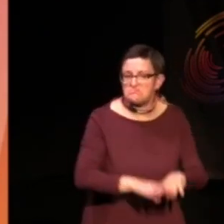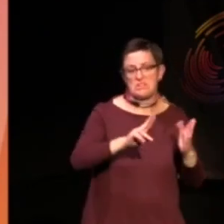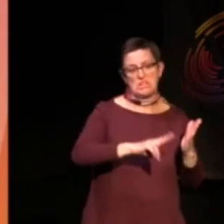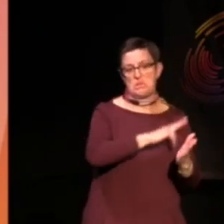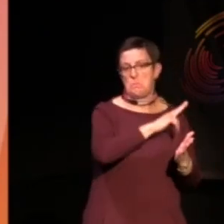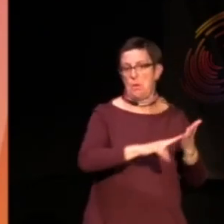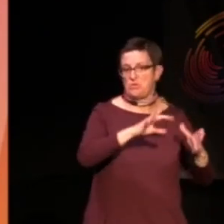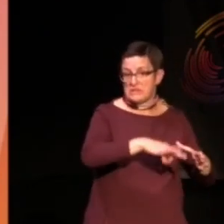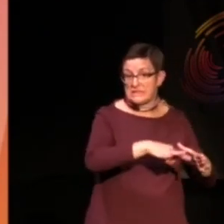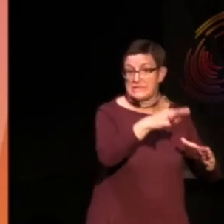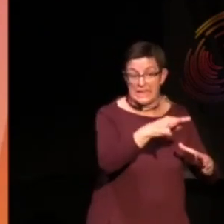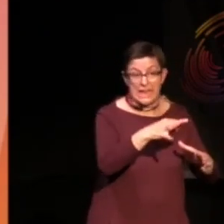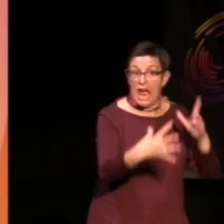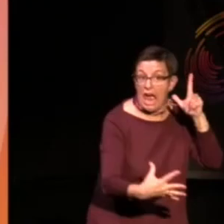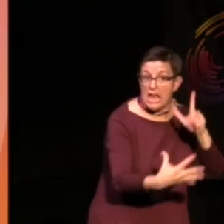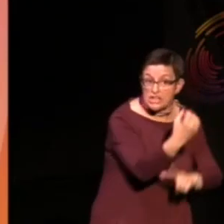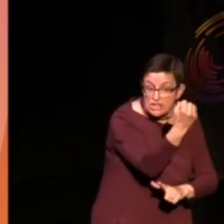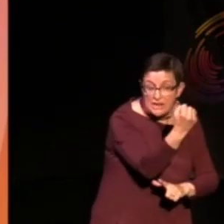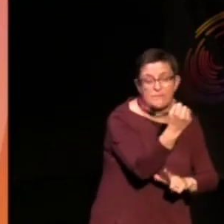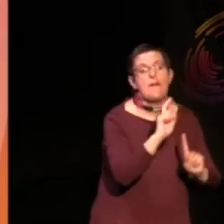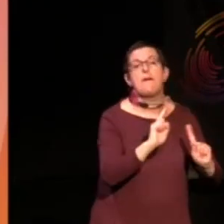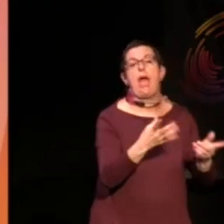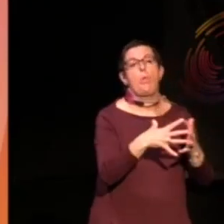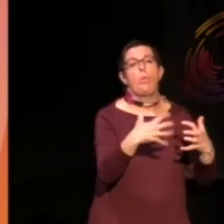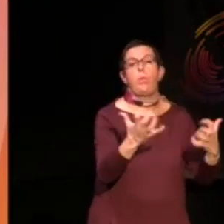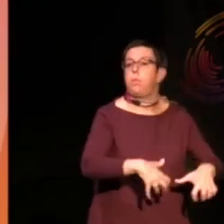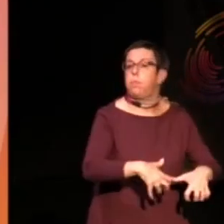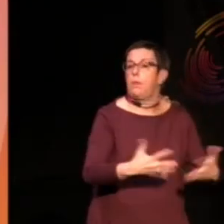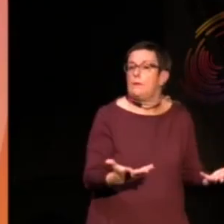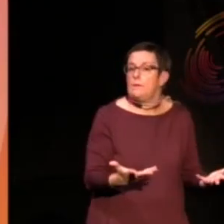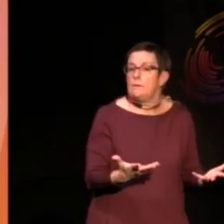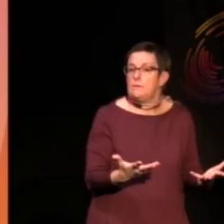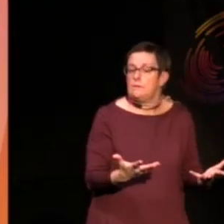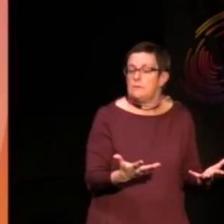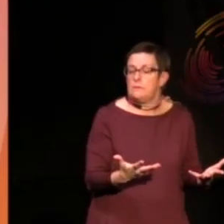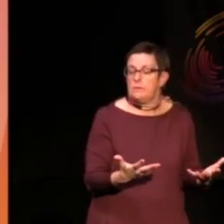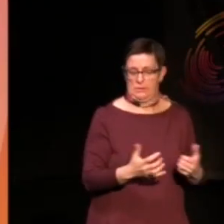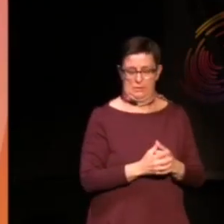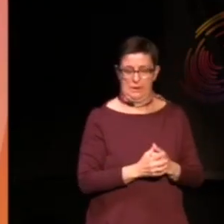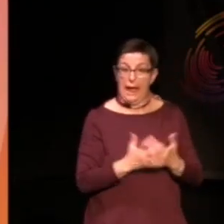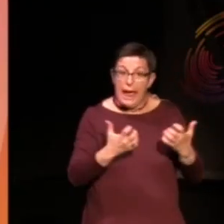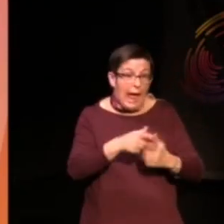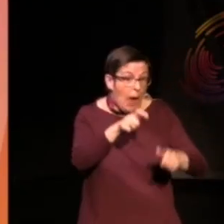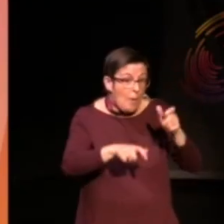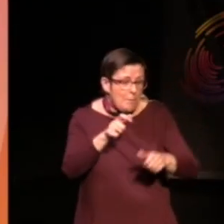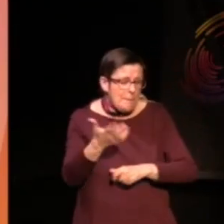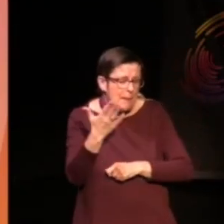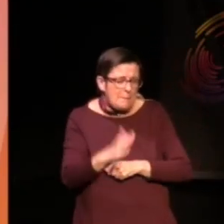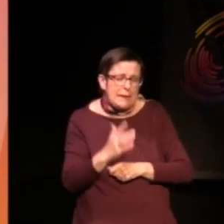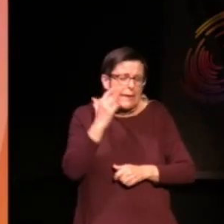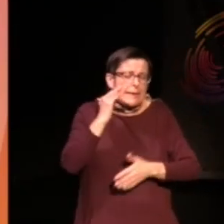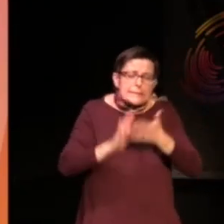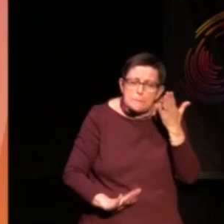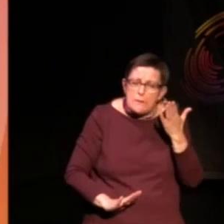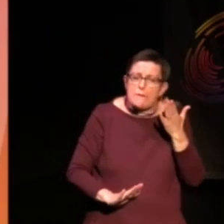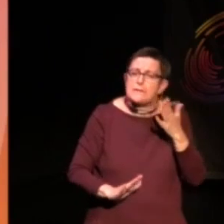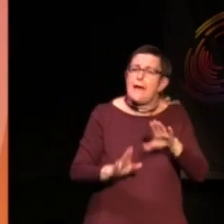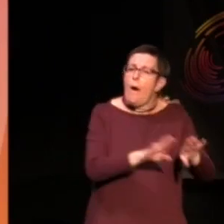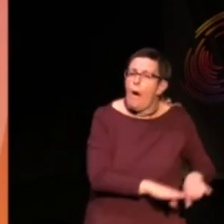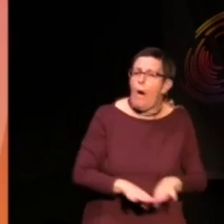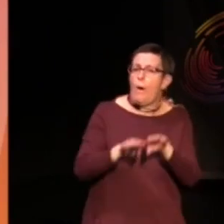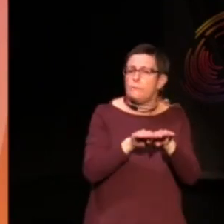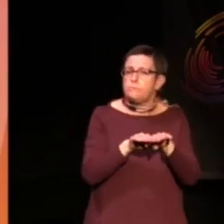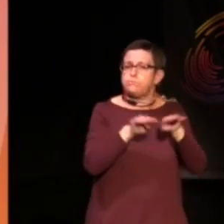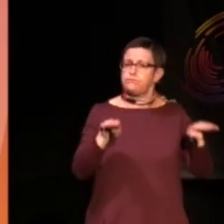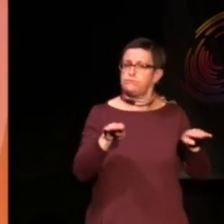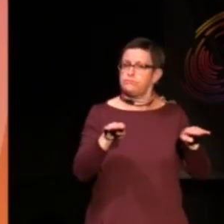could not be disintegrated. How could anyone who had tasted the freedoms of democracy ever agree to discard